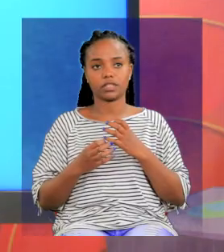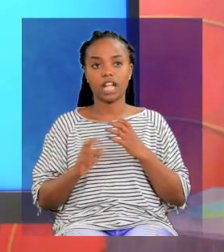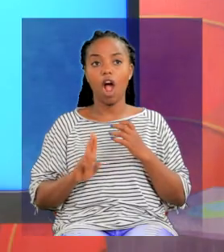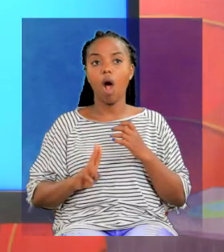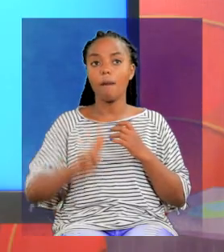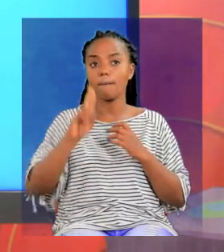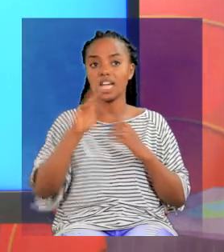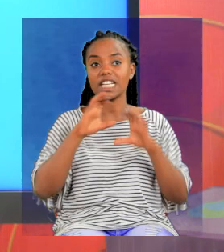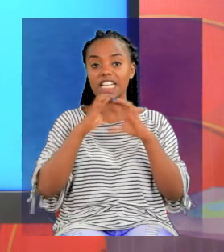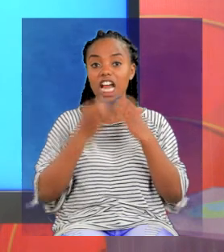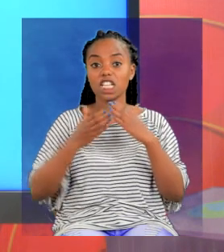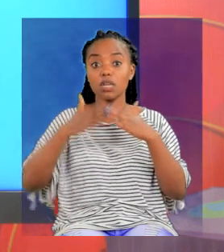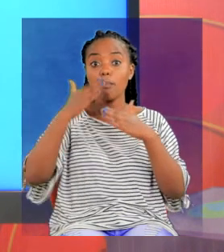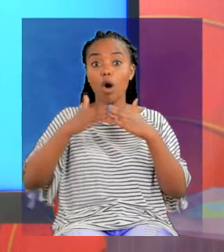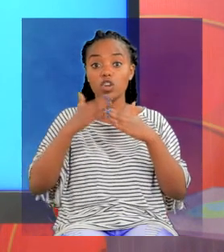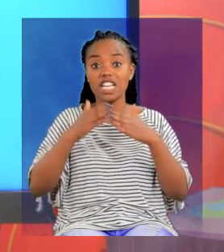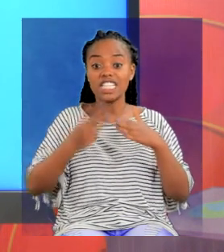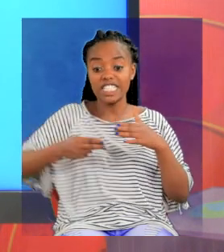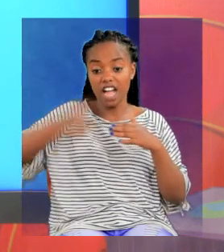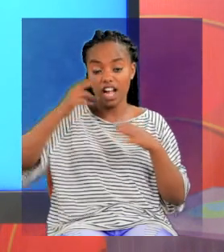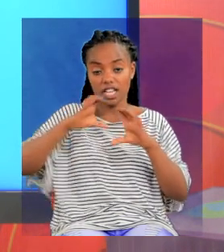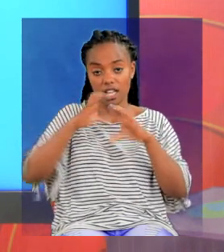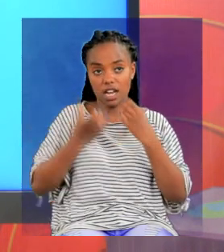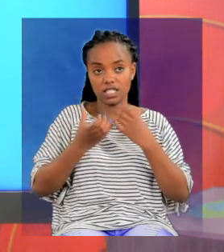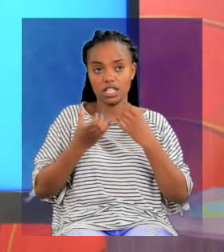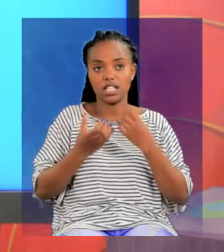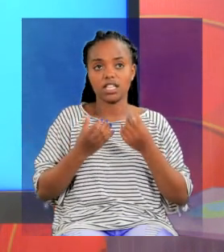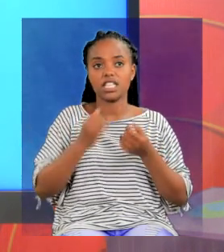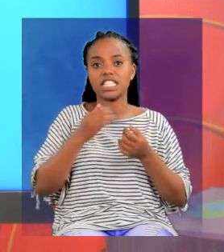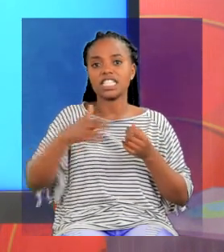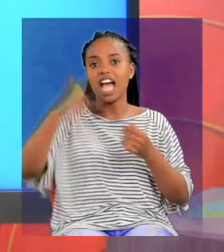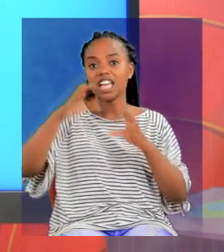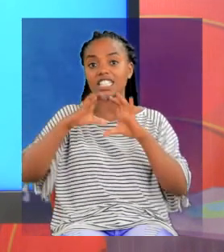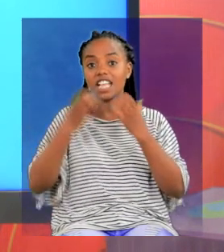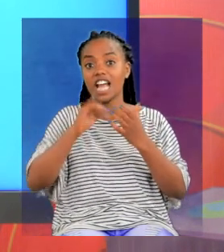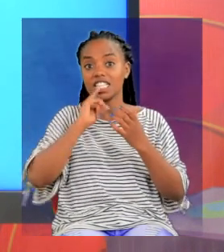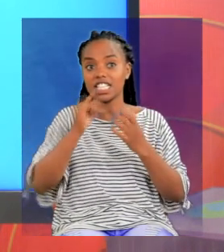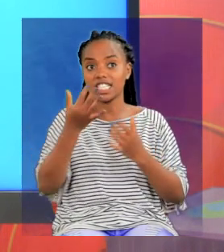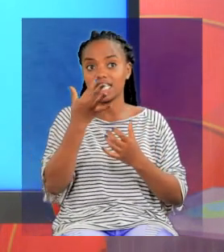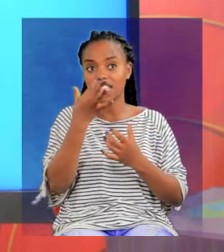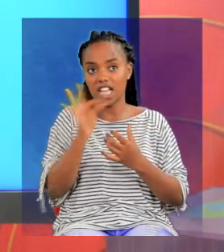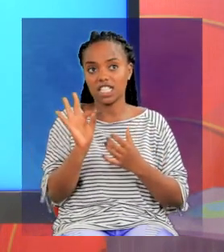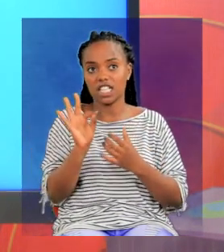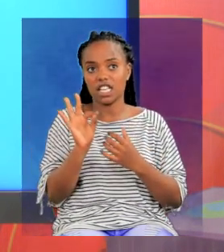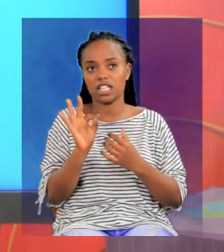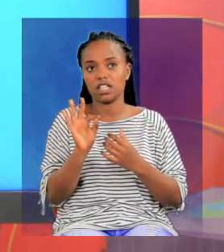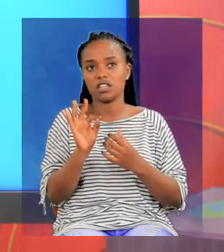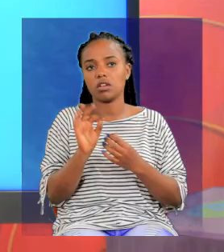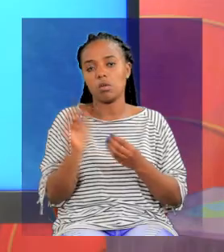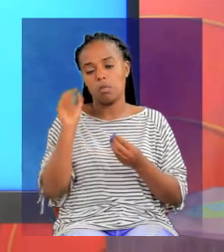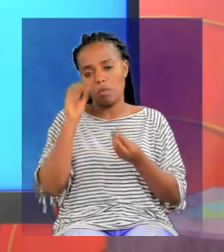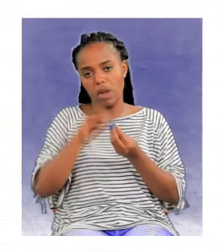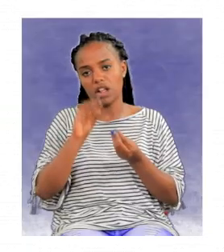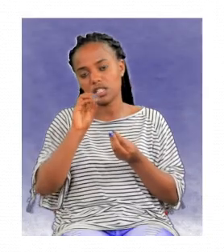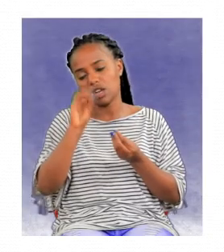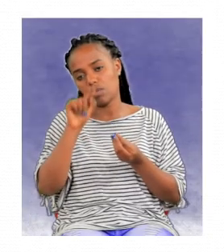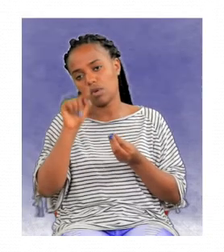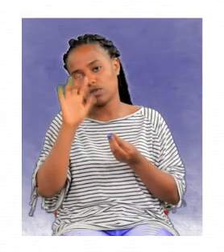upper class boundary of the highest class. The highest class is this one. Its upper class boundary is this,